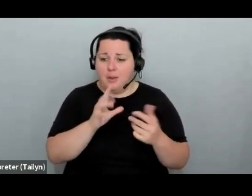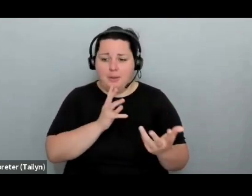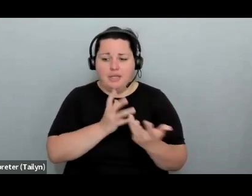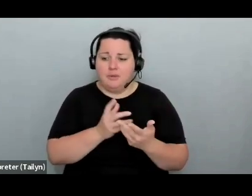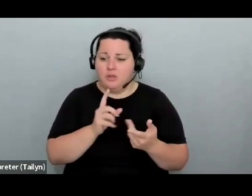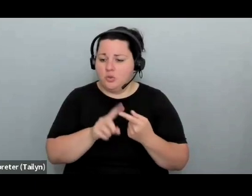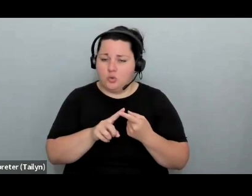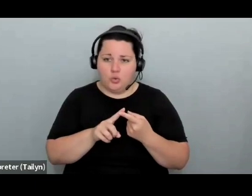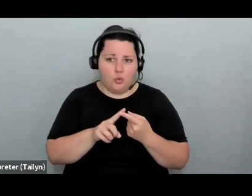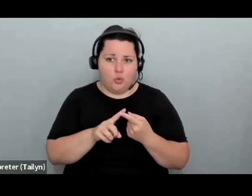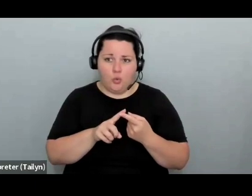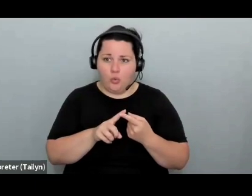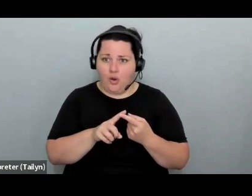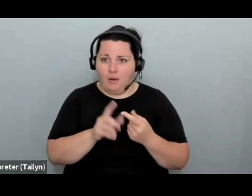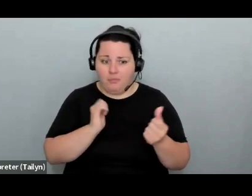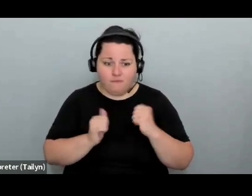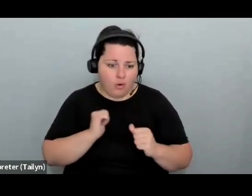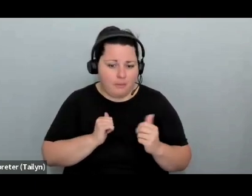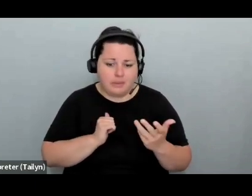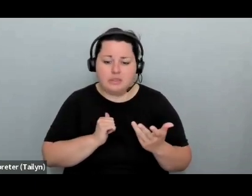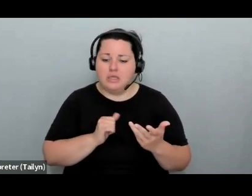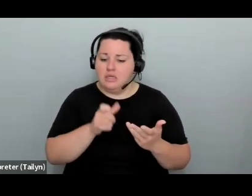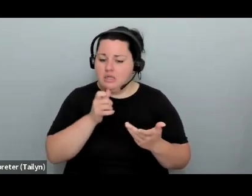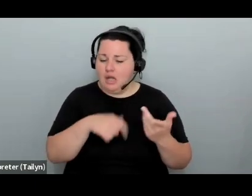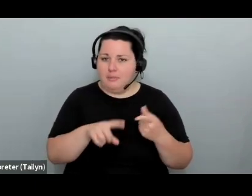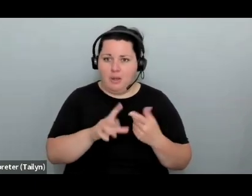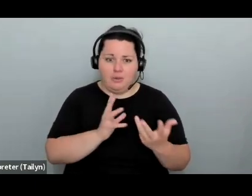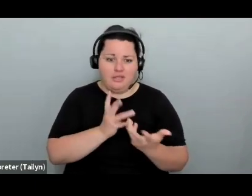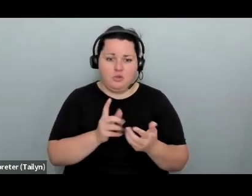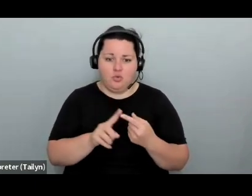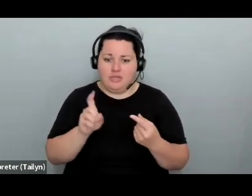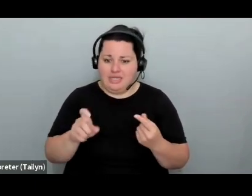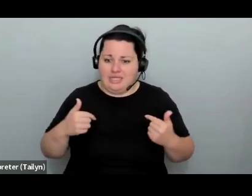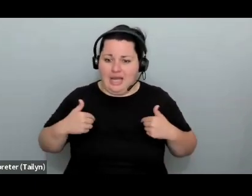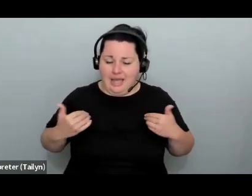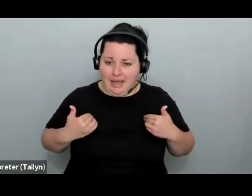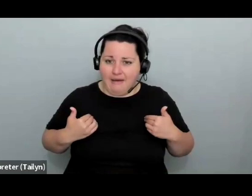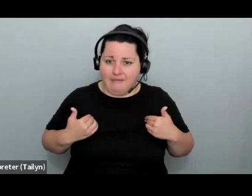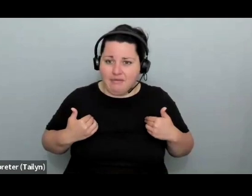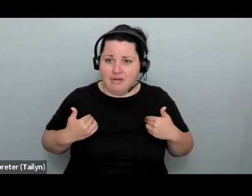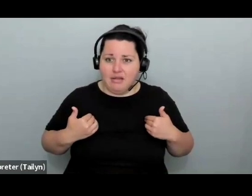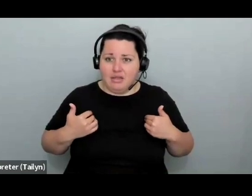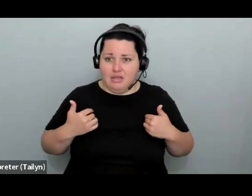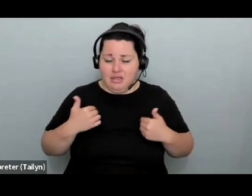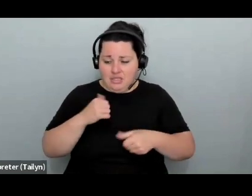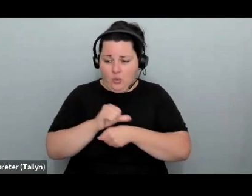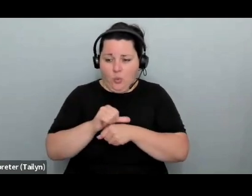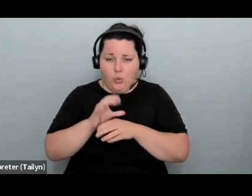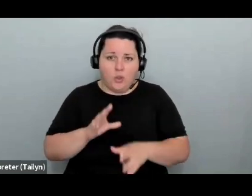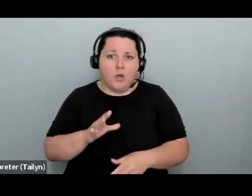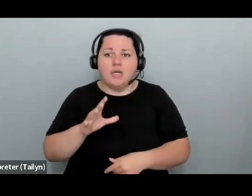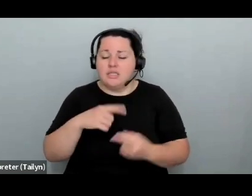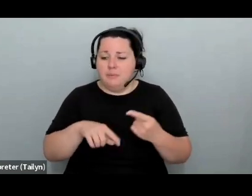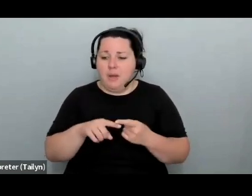billing performance. It's not about customizing it to the needs that I have as a worker in the mental health setting. It's really